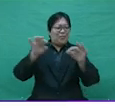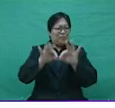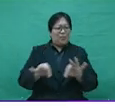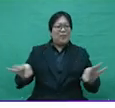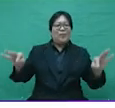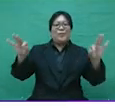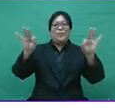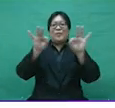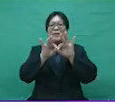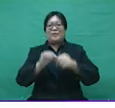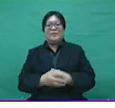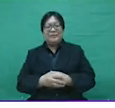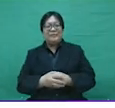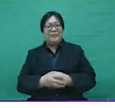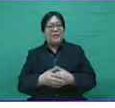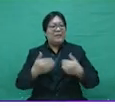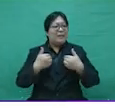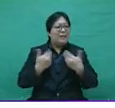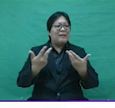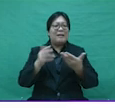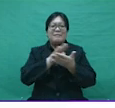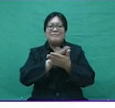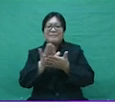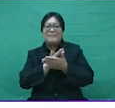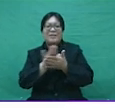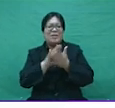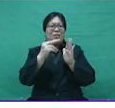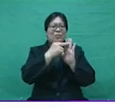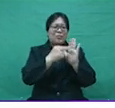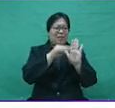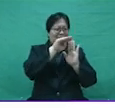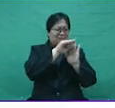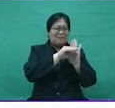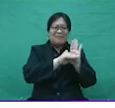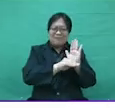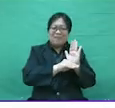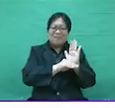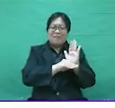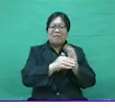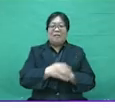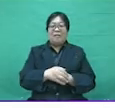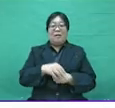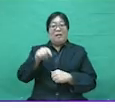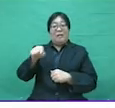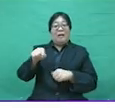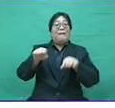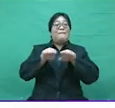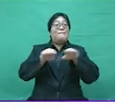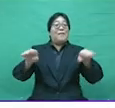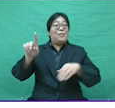how important it was to have some hygiene rules and so on. That was the